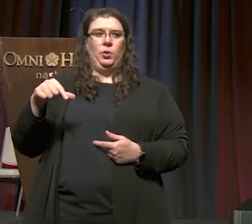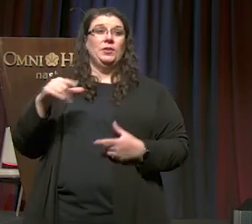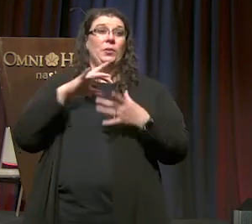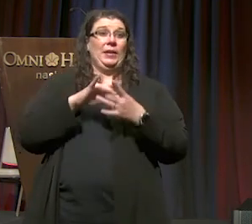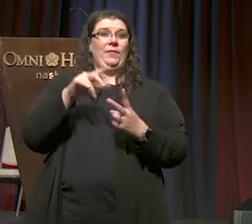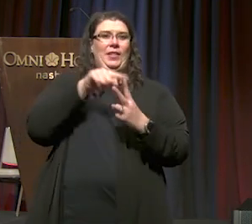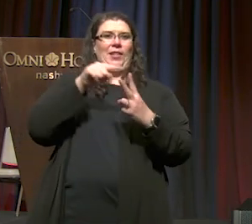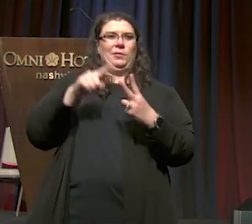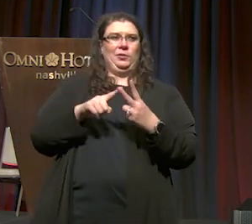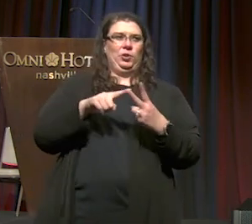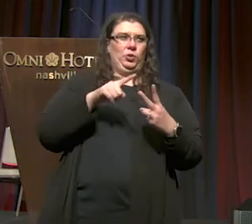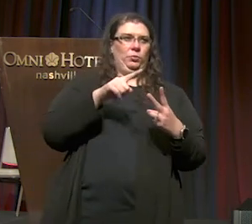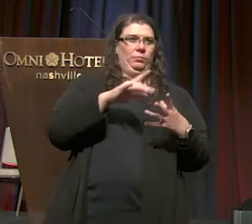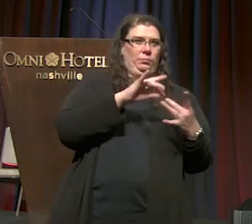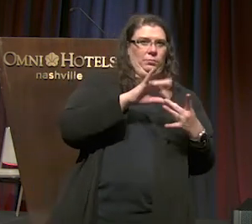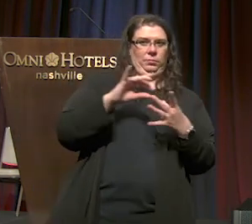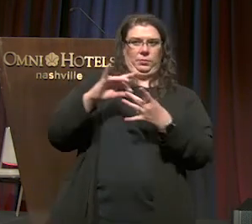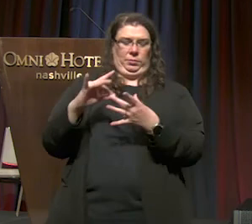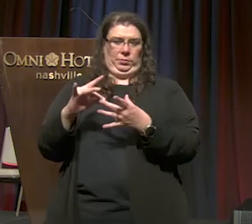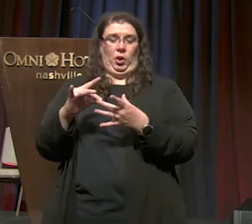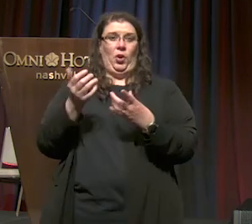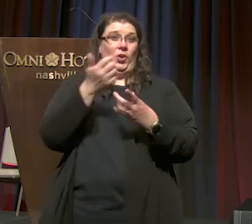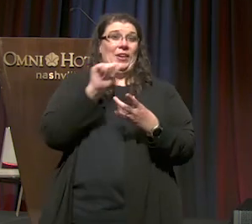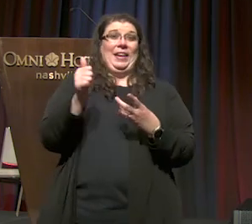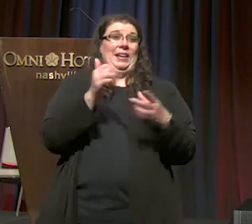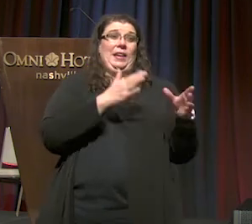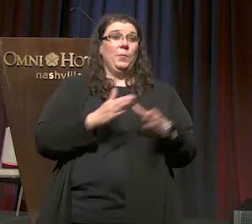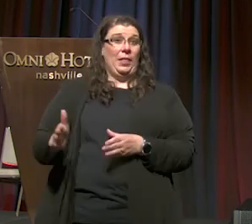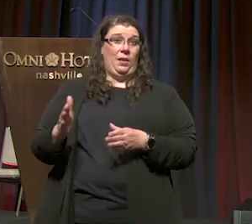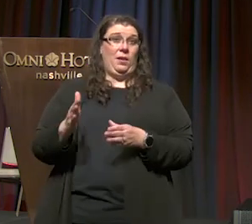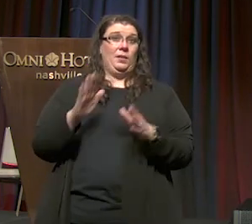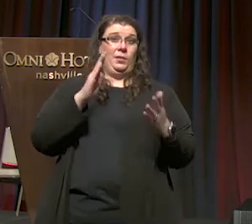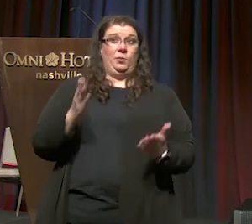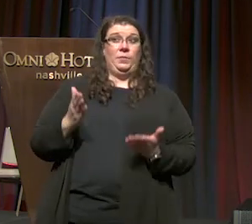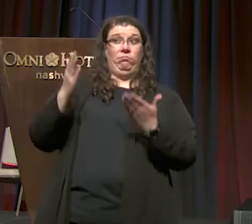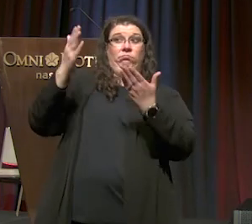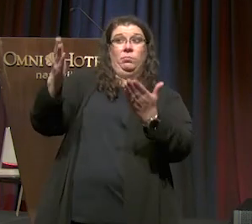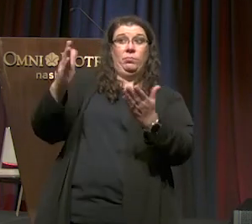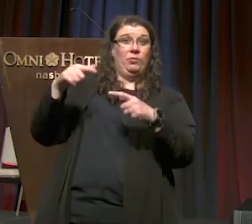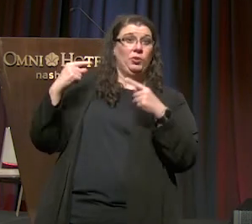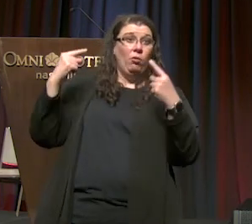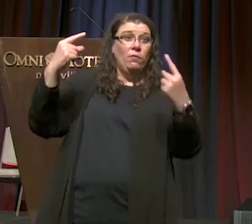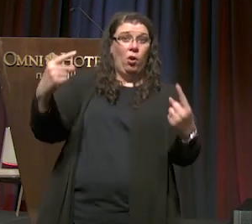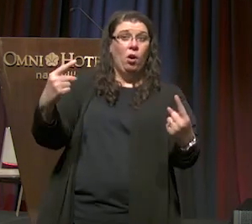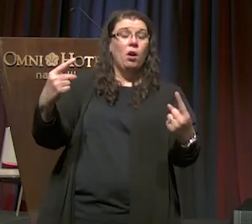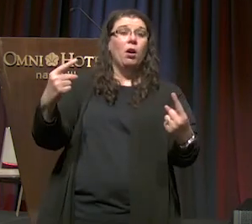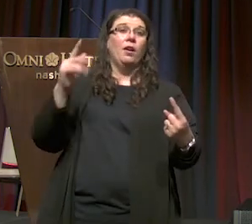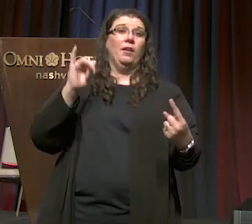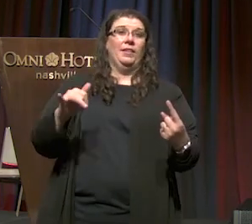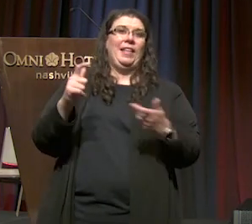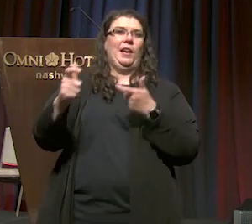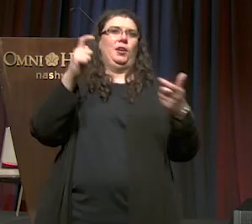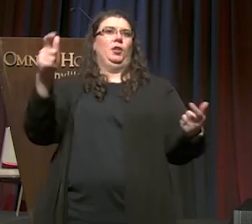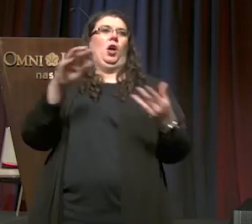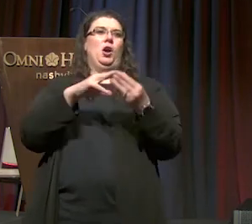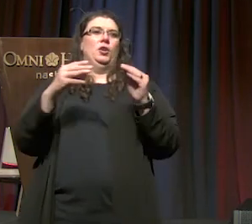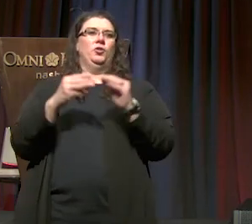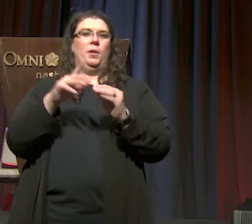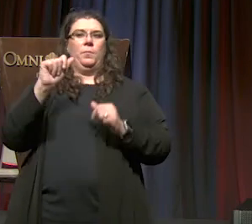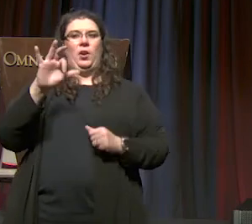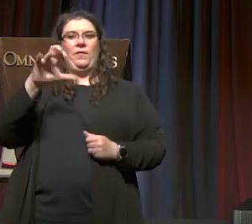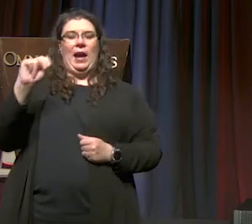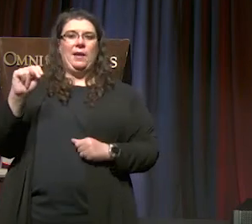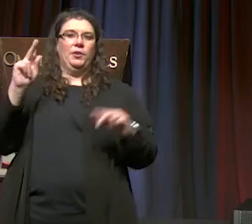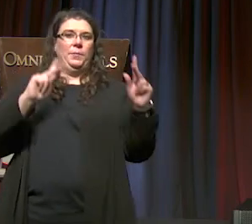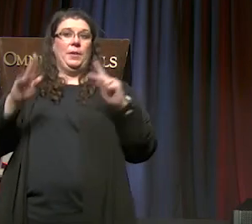realities, is there any of the plans that are being presented so far that a large number of African